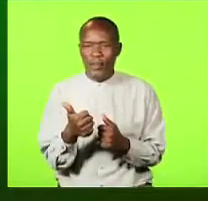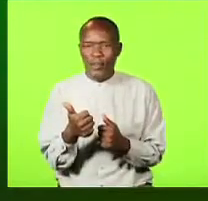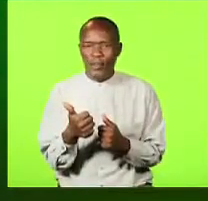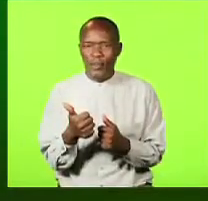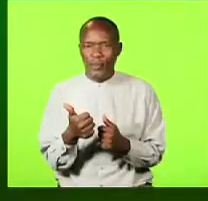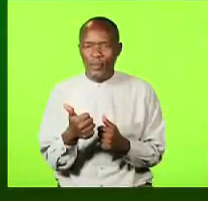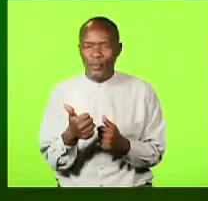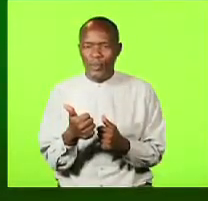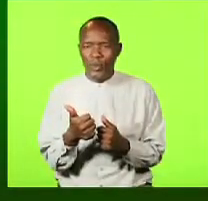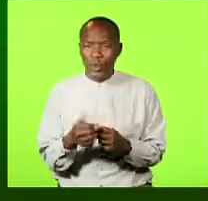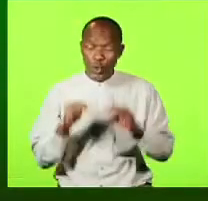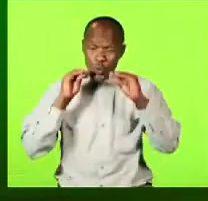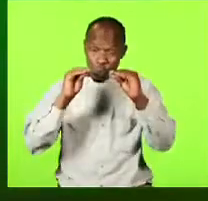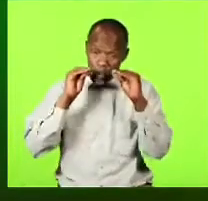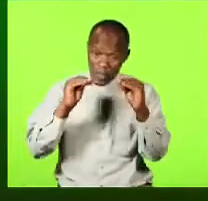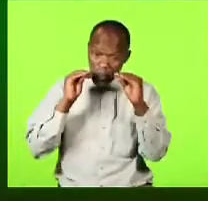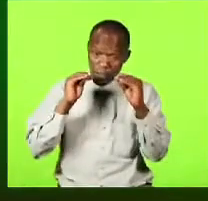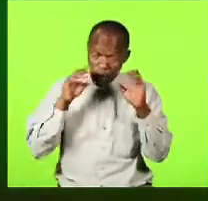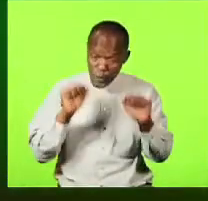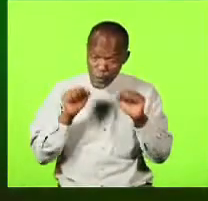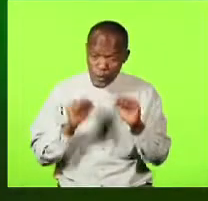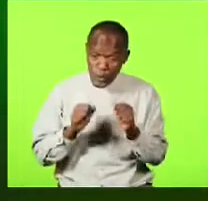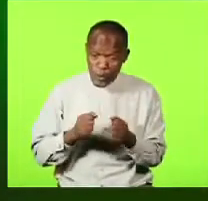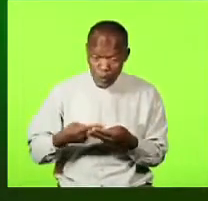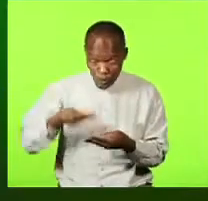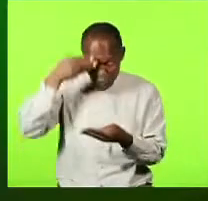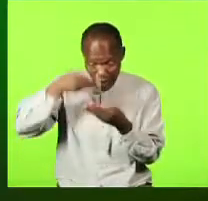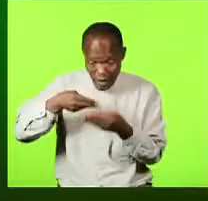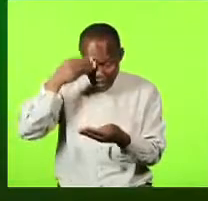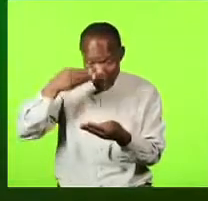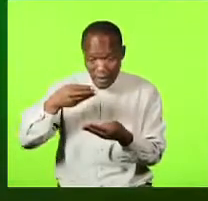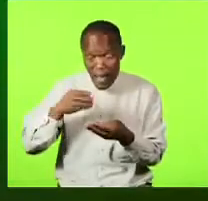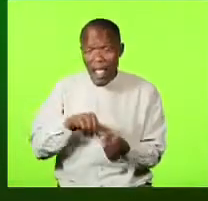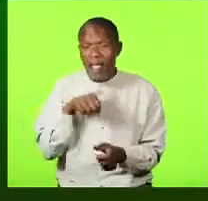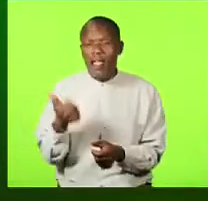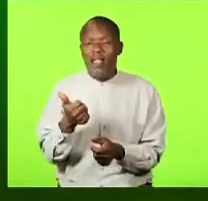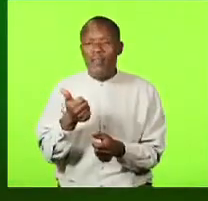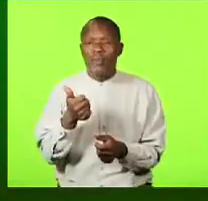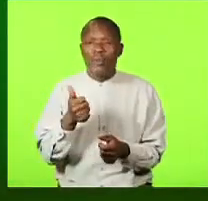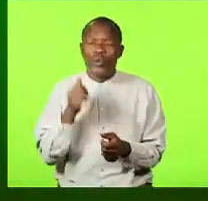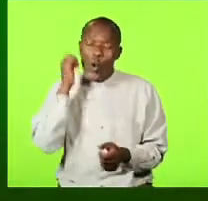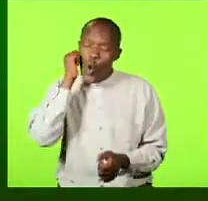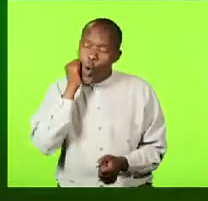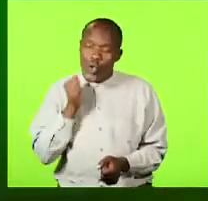I am most part Even there are no There are maid.